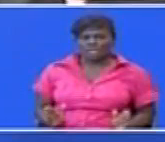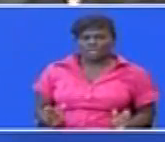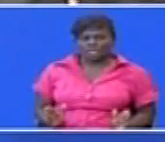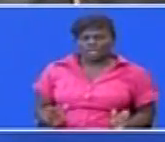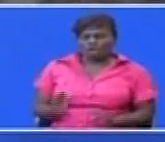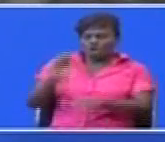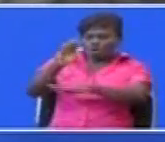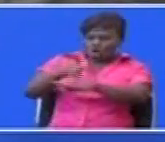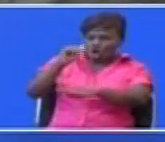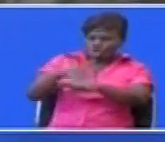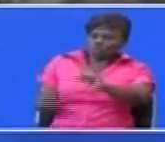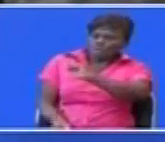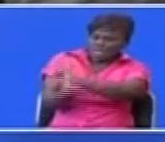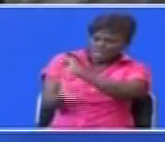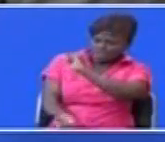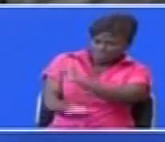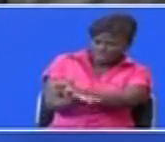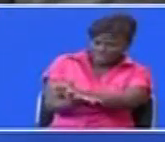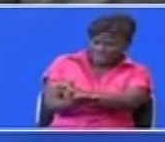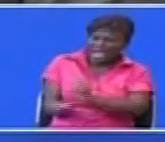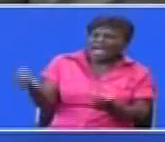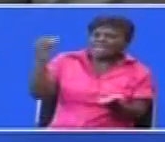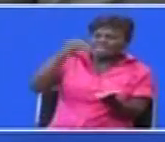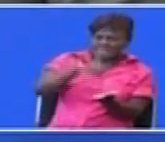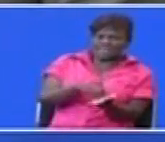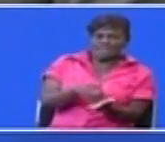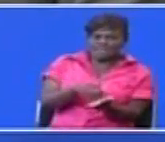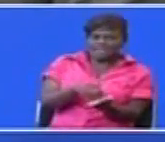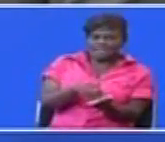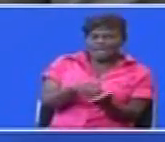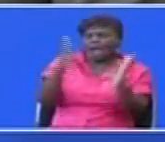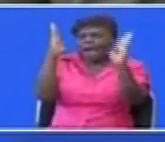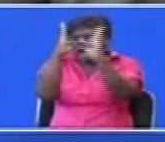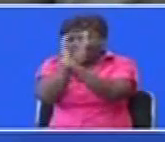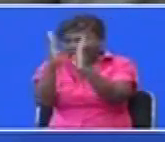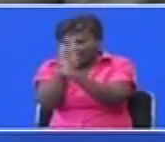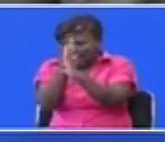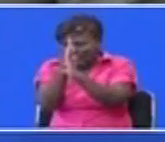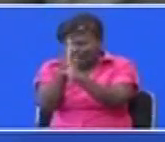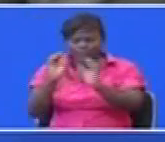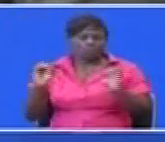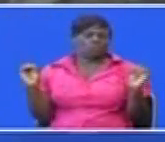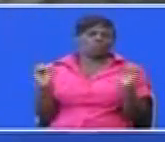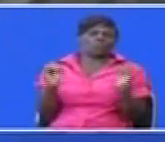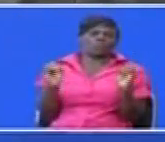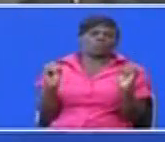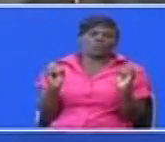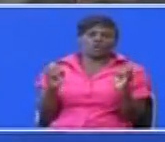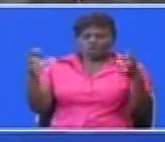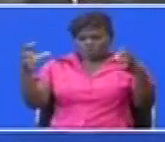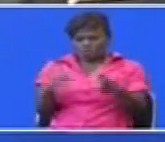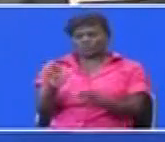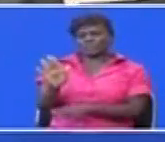called to account should ever again hide under the false claim that their